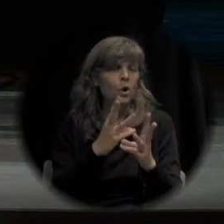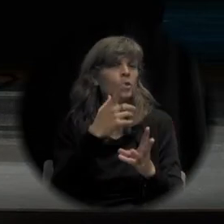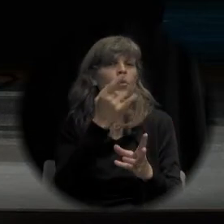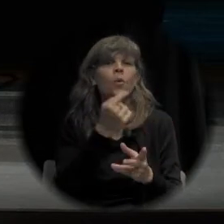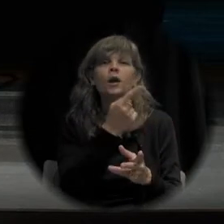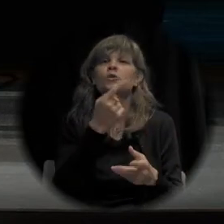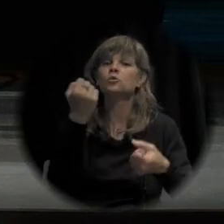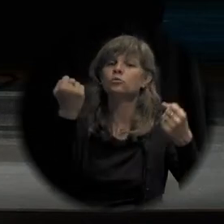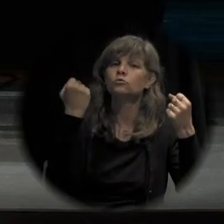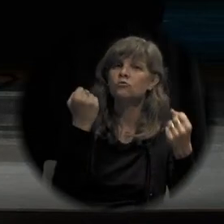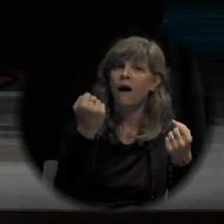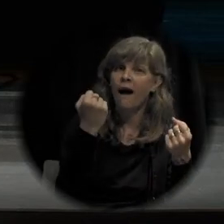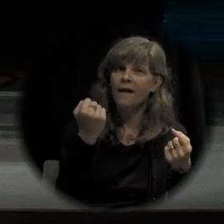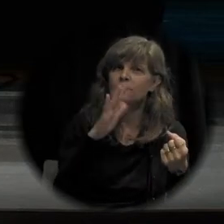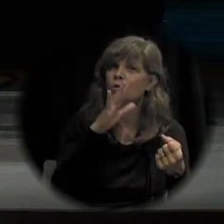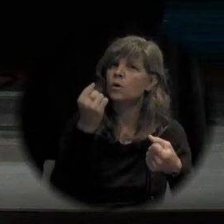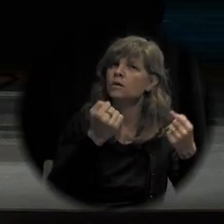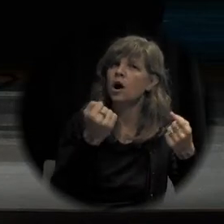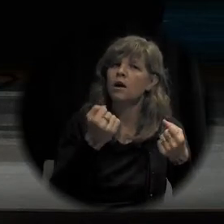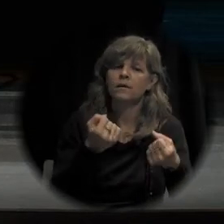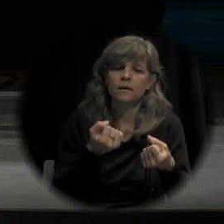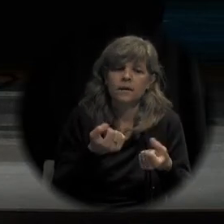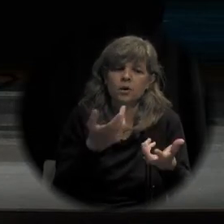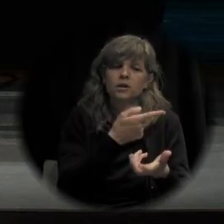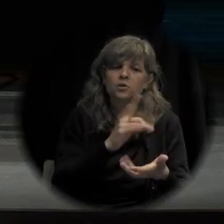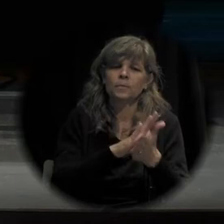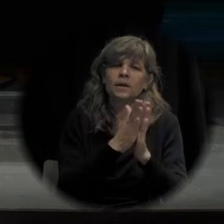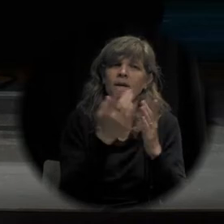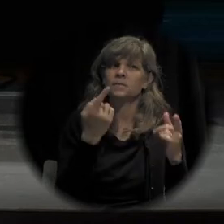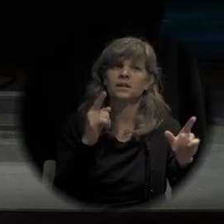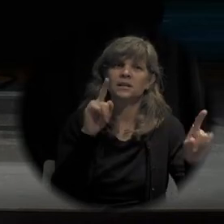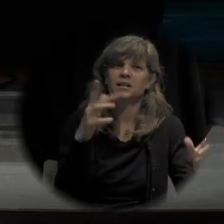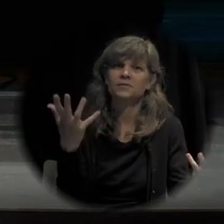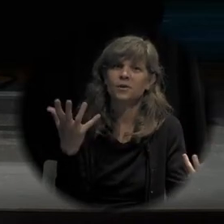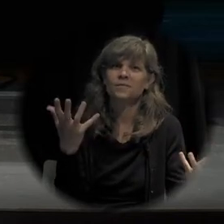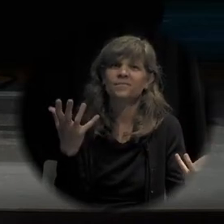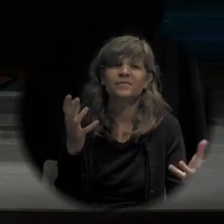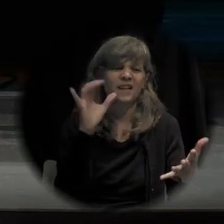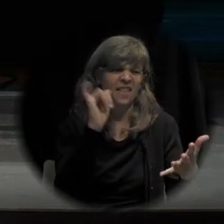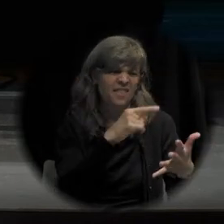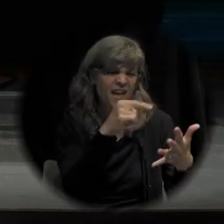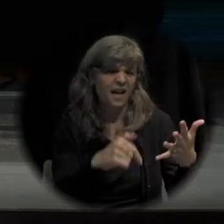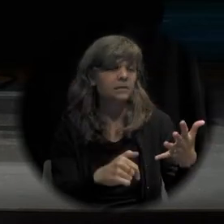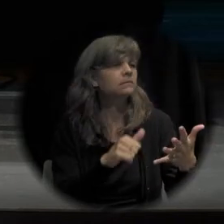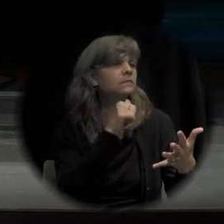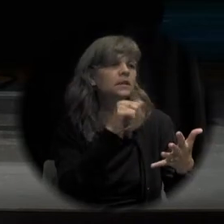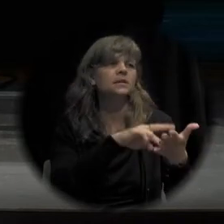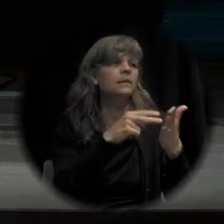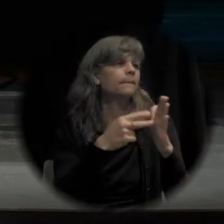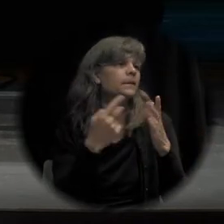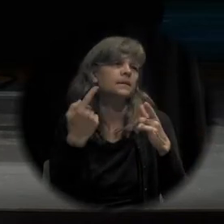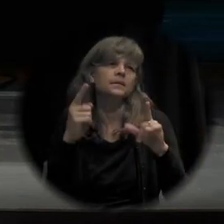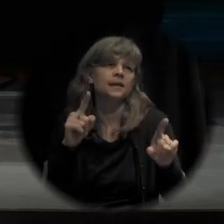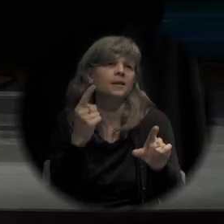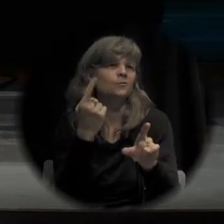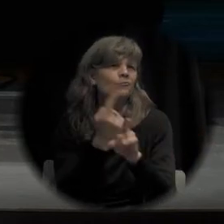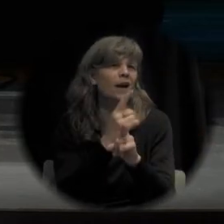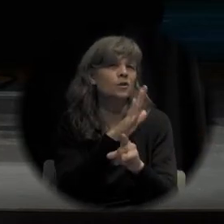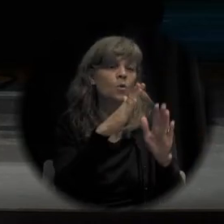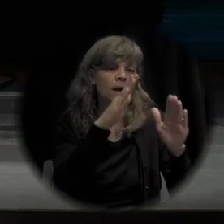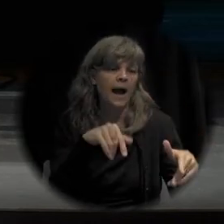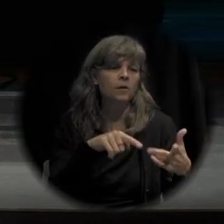or the thing you live in, or what is it? Well, actually, none of that define success, does it? And we know that